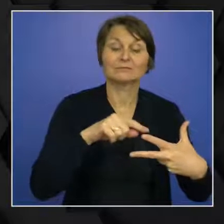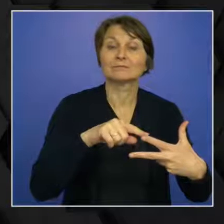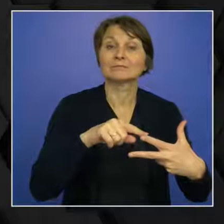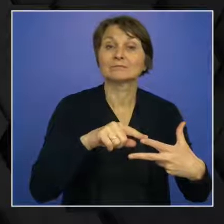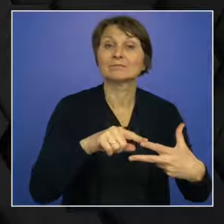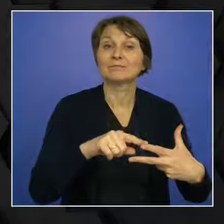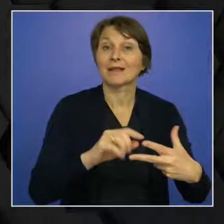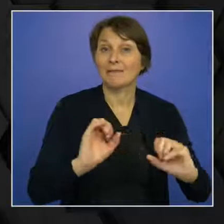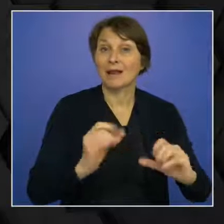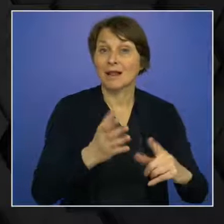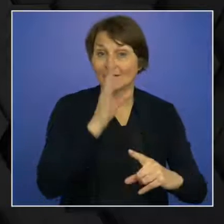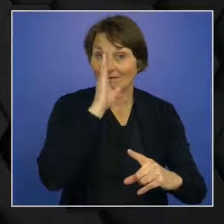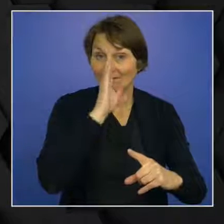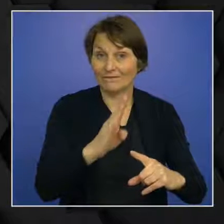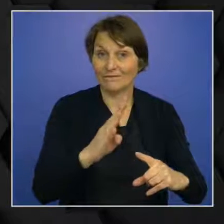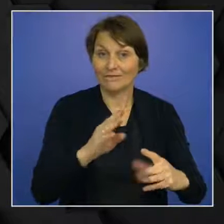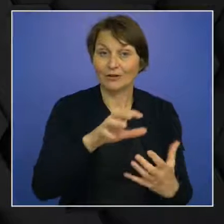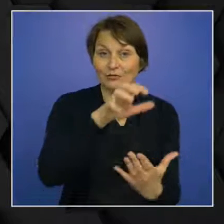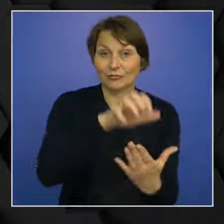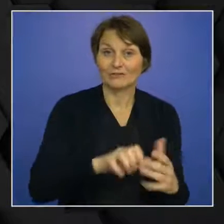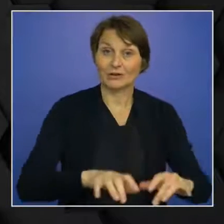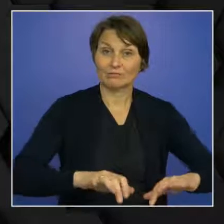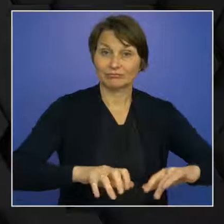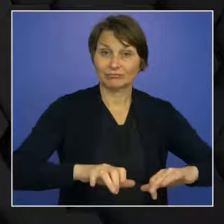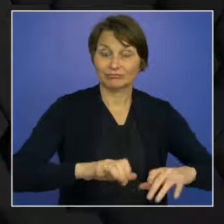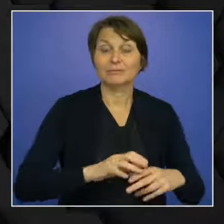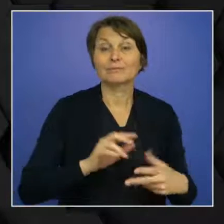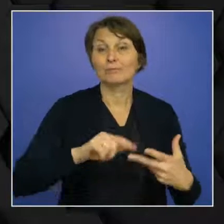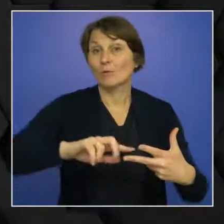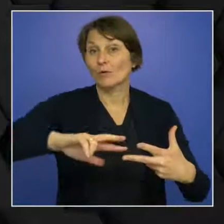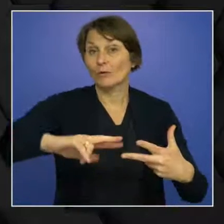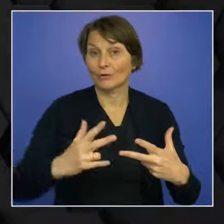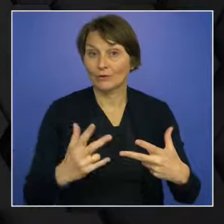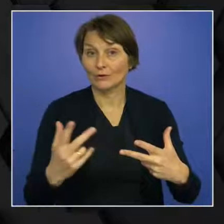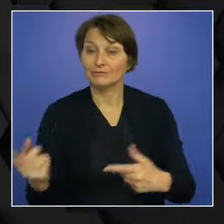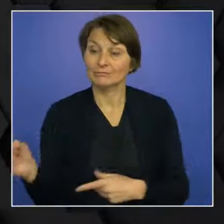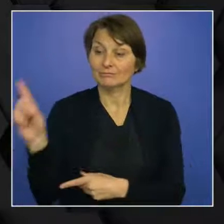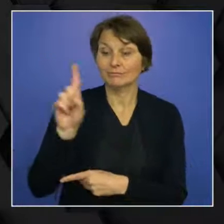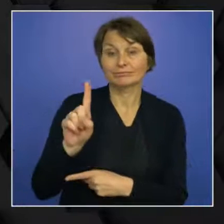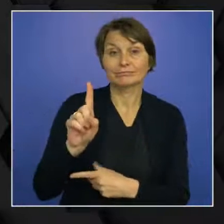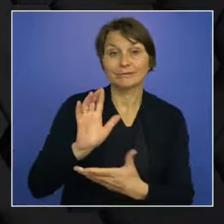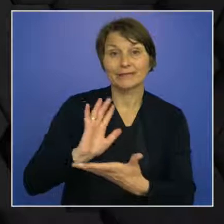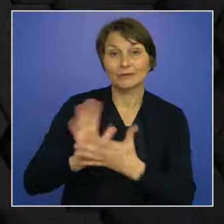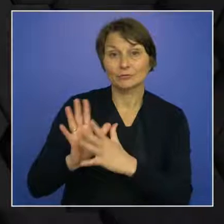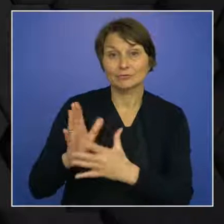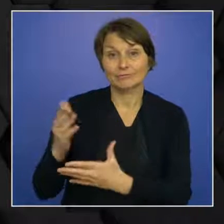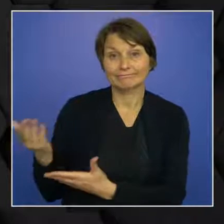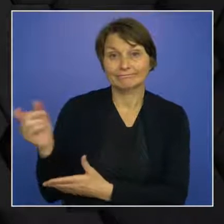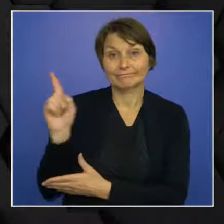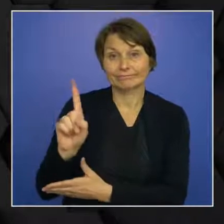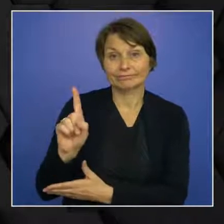live transcripts. Or the third thing, adding sign language. Right.